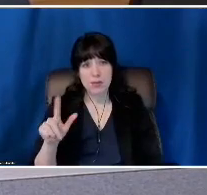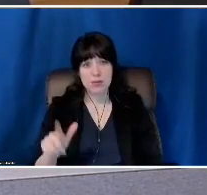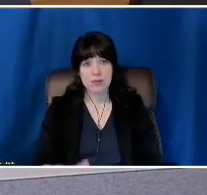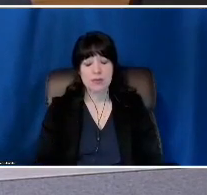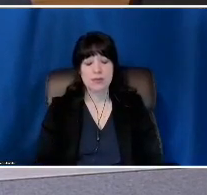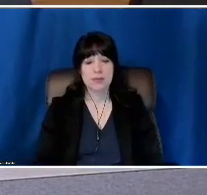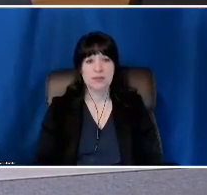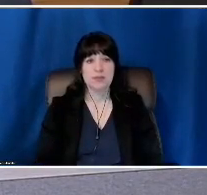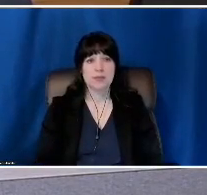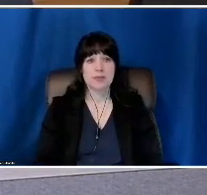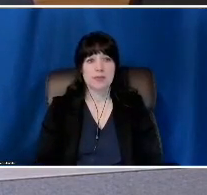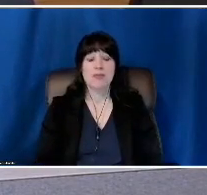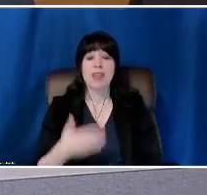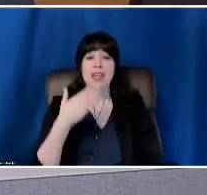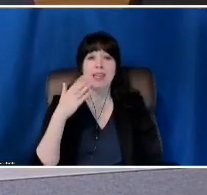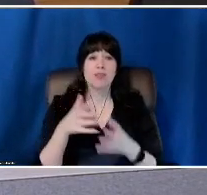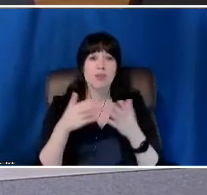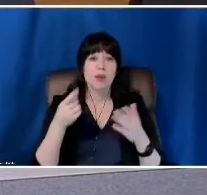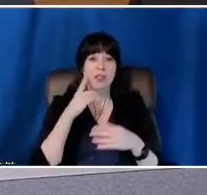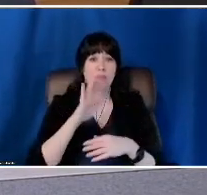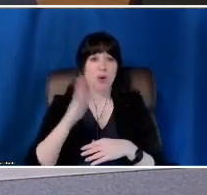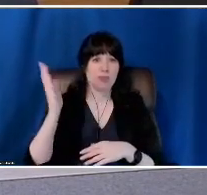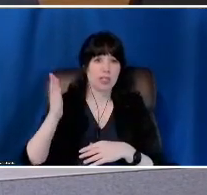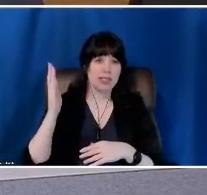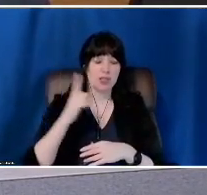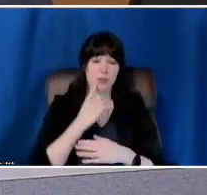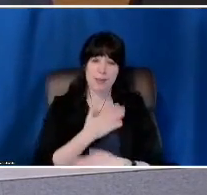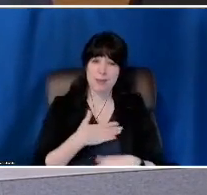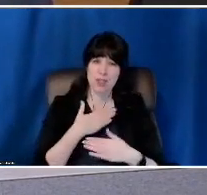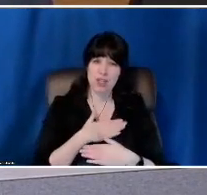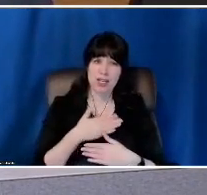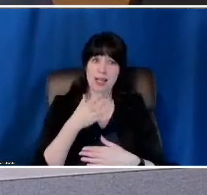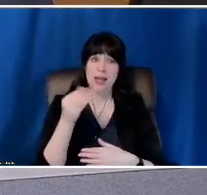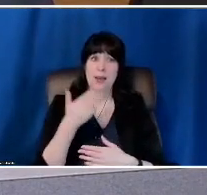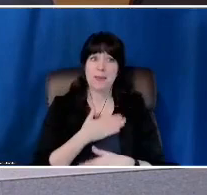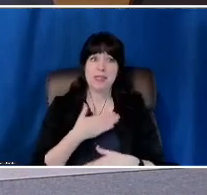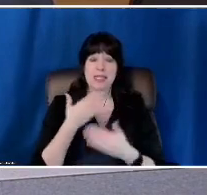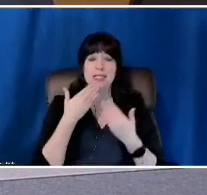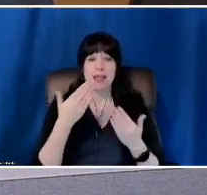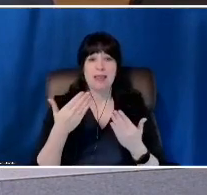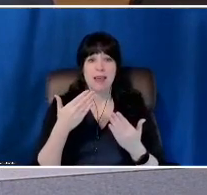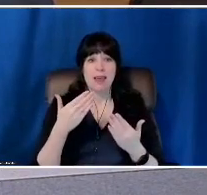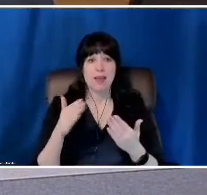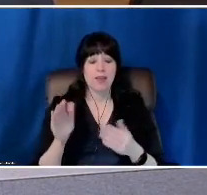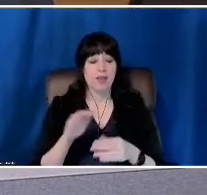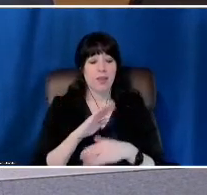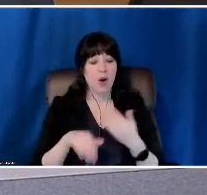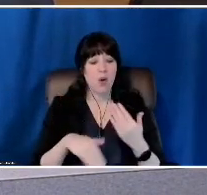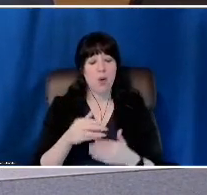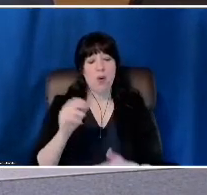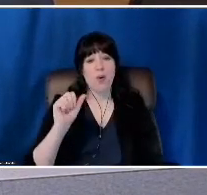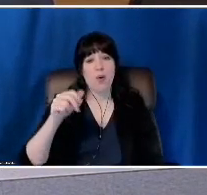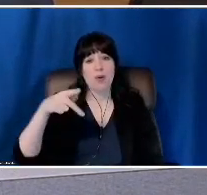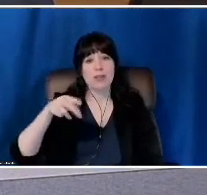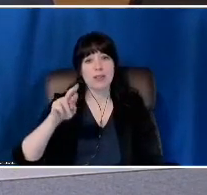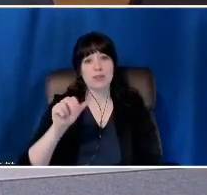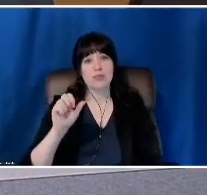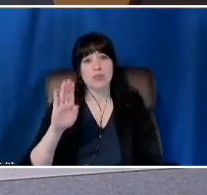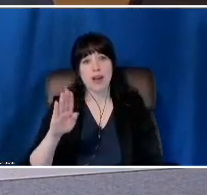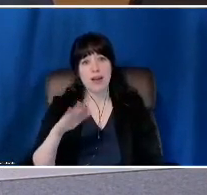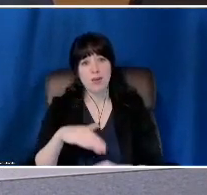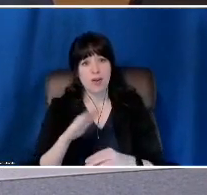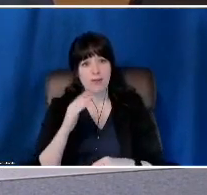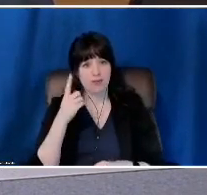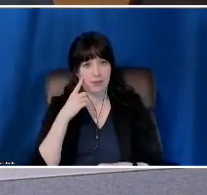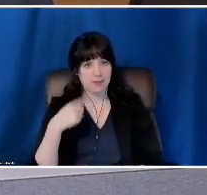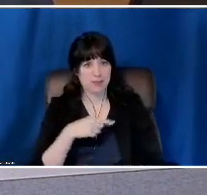All right, well, thank you so much for your presentation. We really appreciate it. And please thank the entire SPRAB on our behalf. Thank you so much. Thank